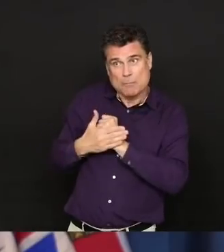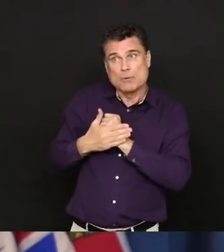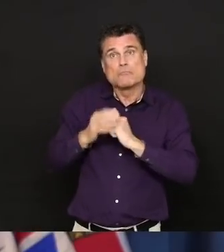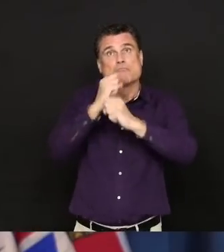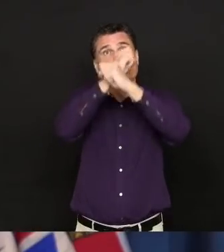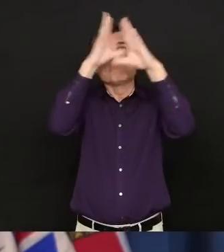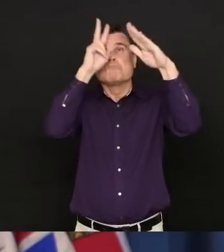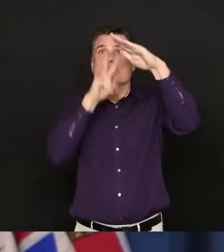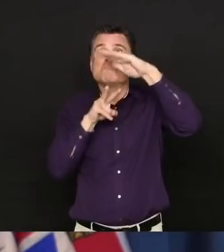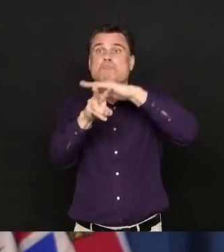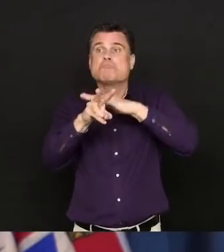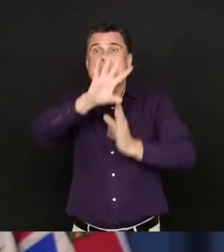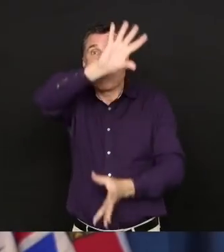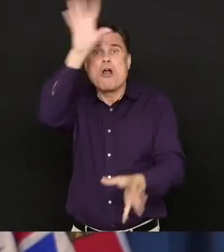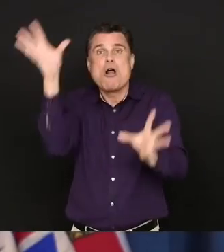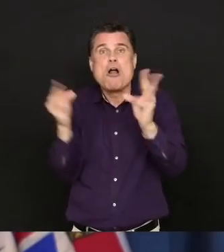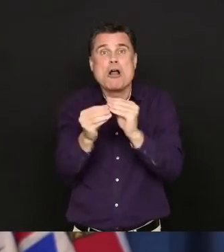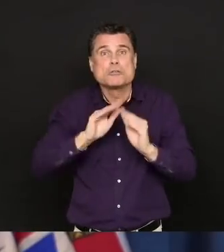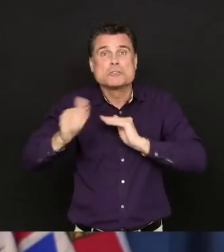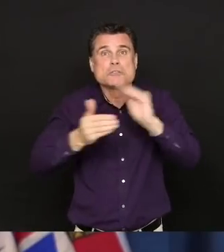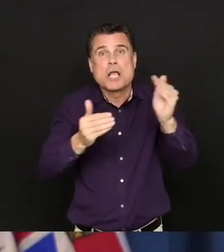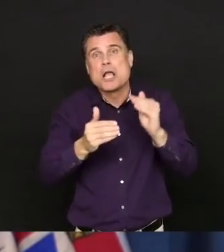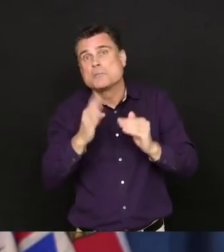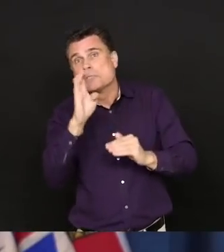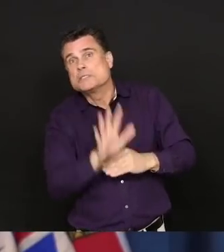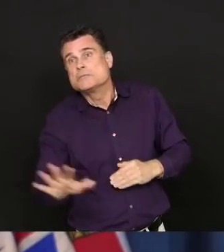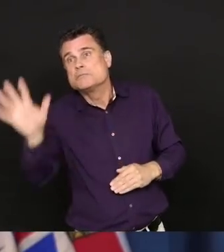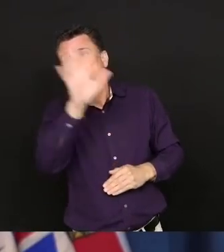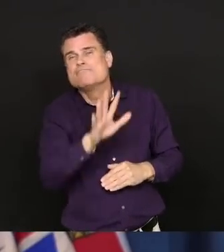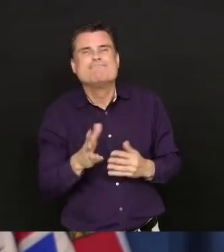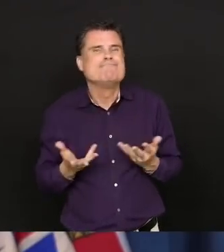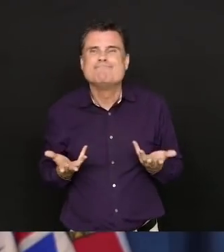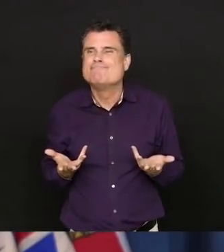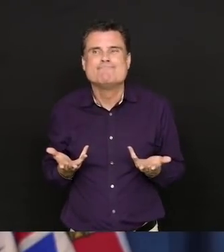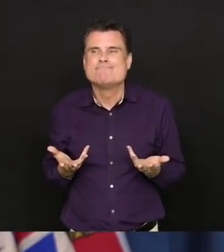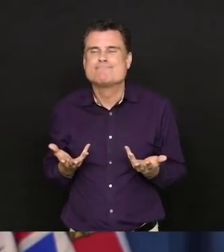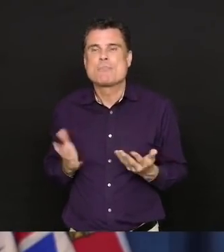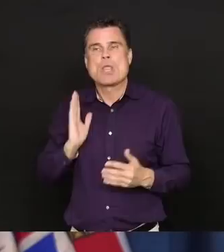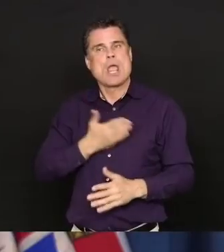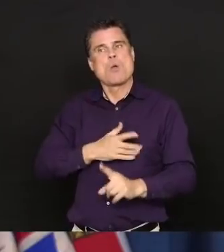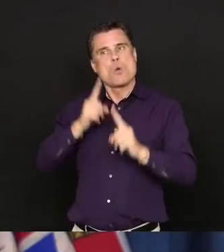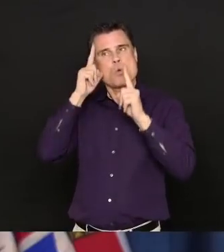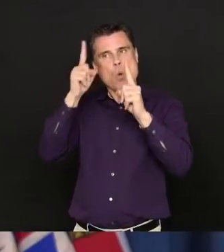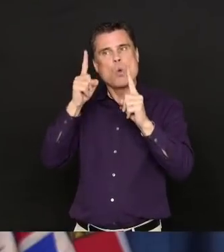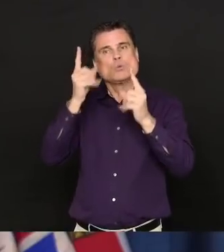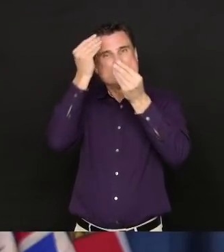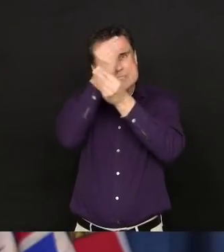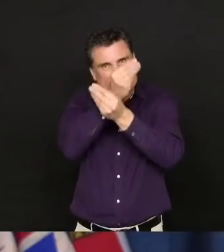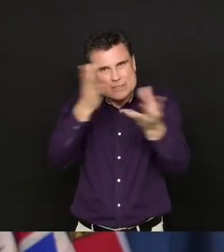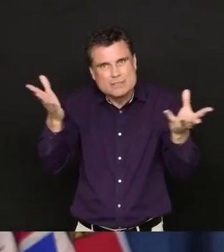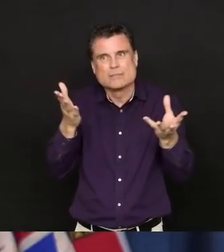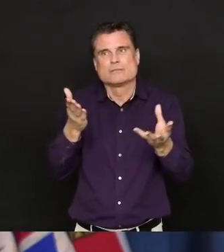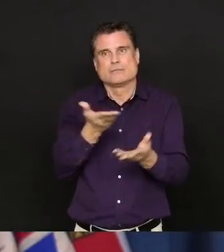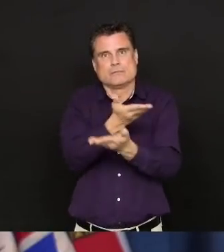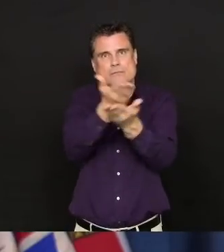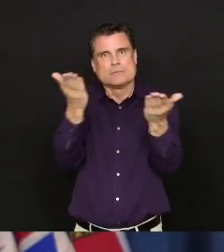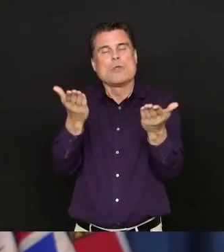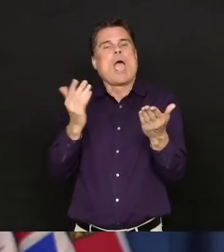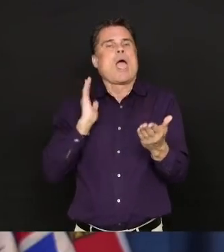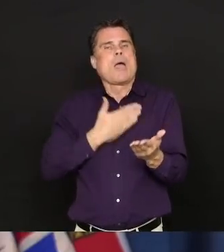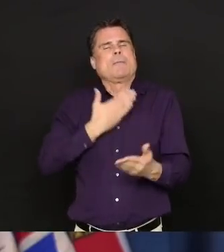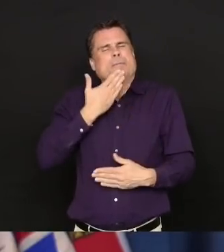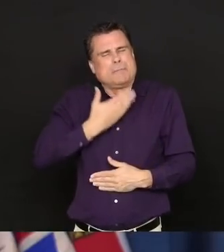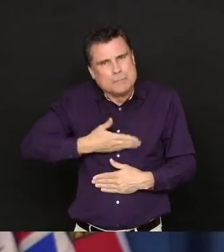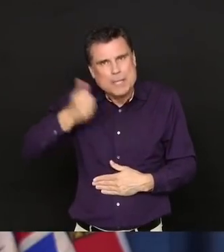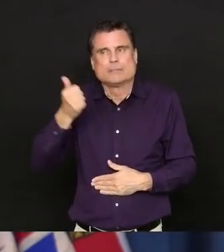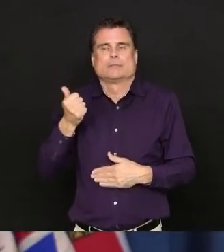the best chance they have of surviving this disease, and also ensuring that we have the health services and health care that's available